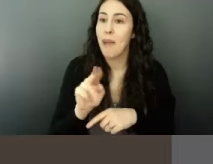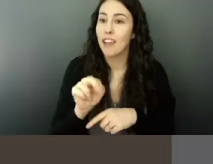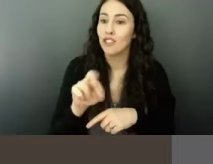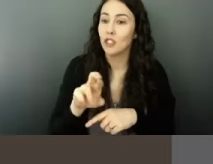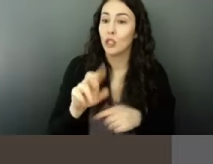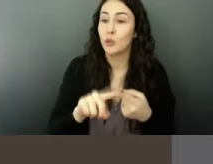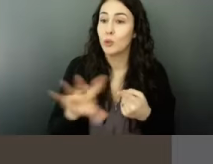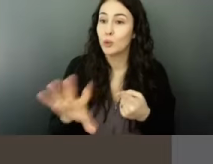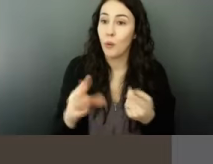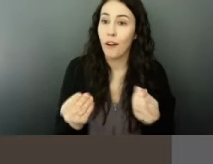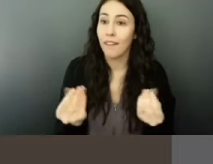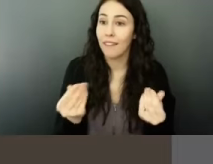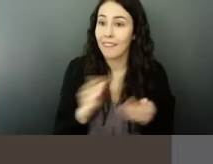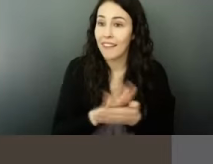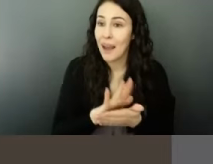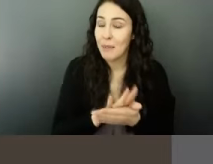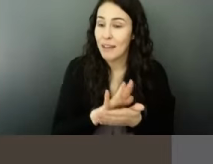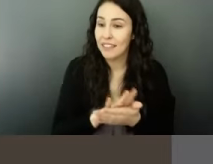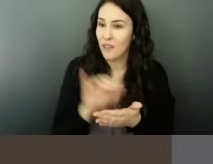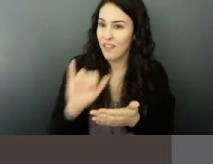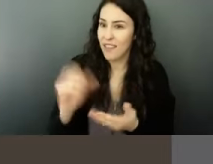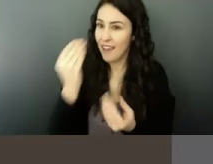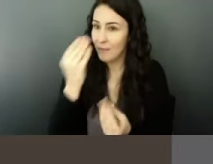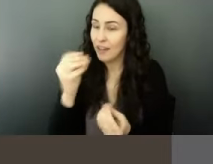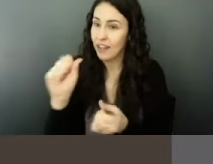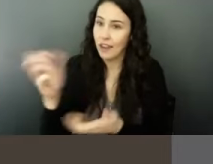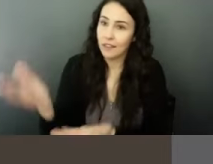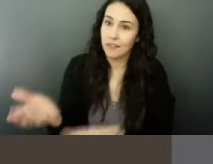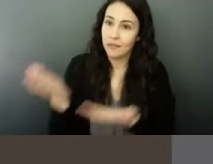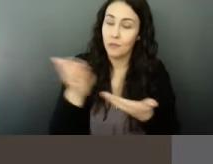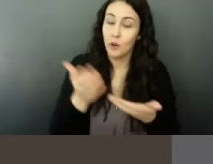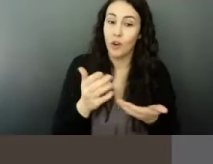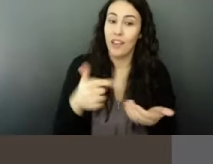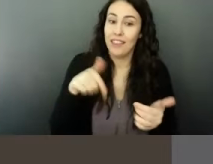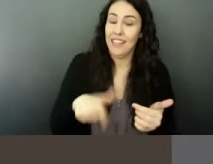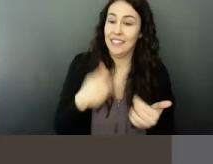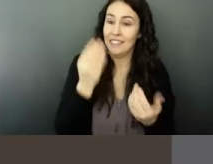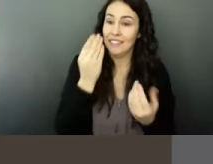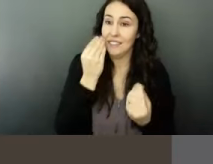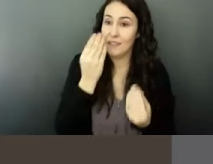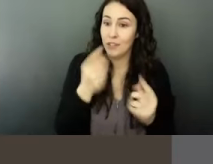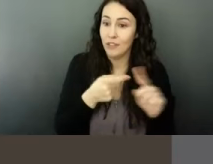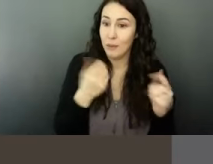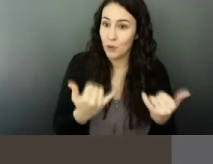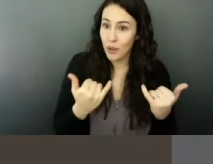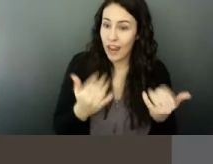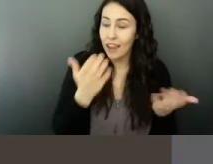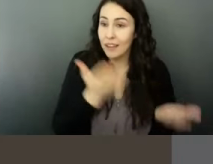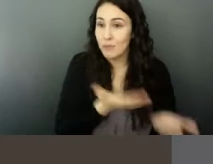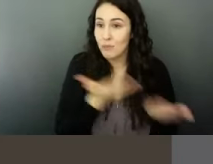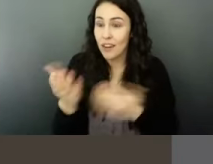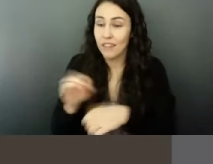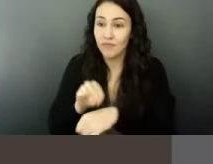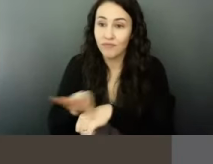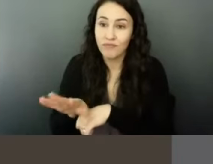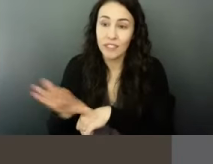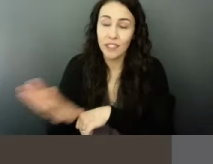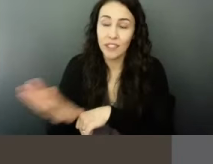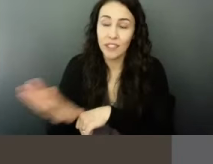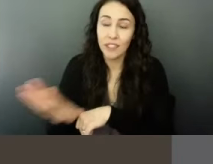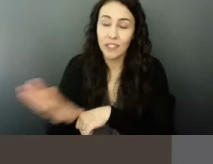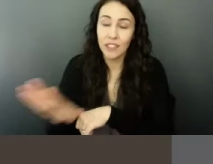you bring the information that you've learned today back to your own campuses and put the assessment knowledge that you're learning